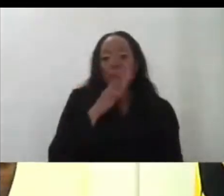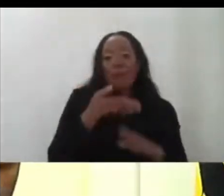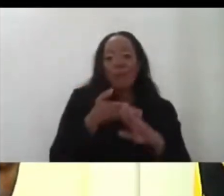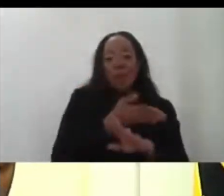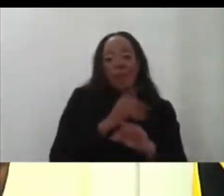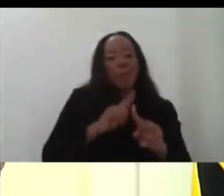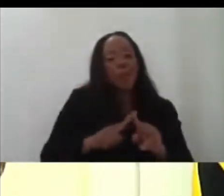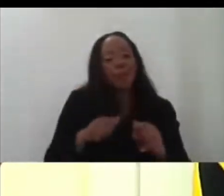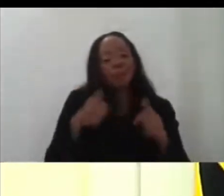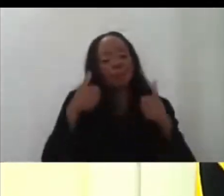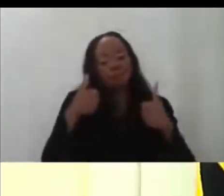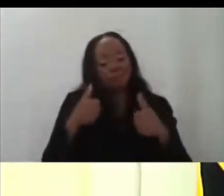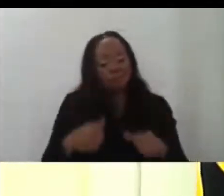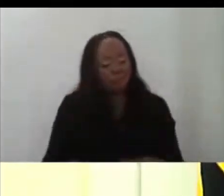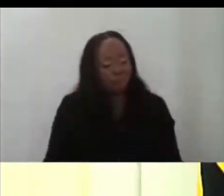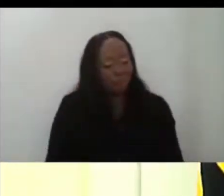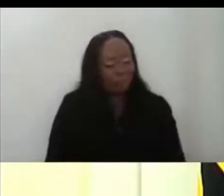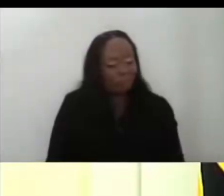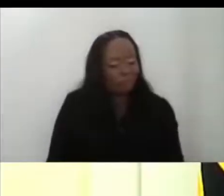So,